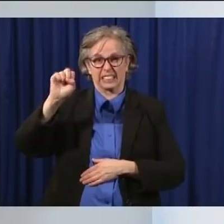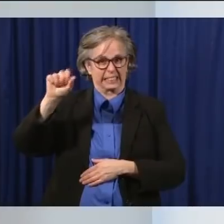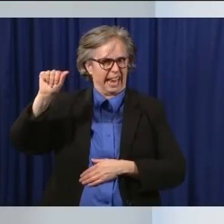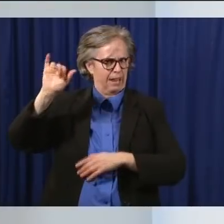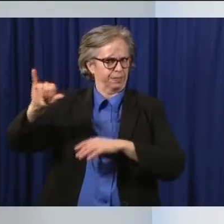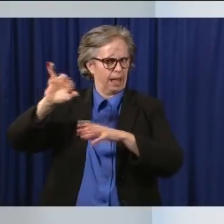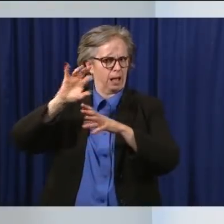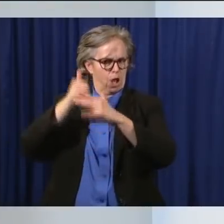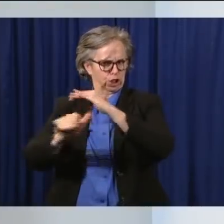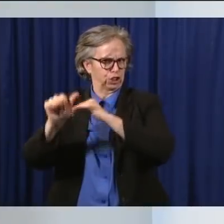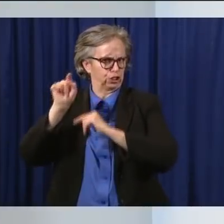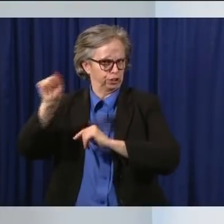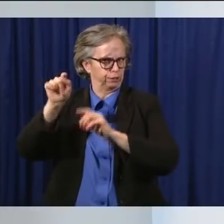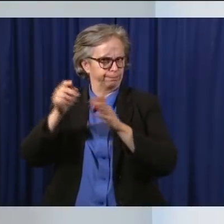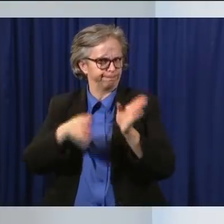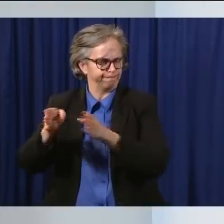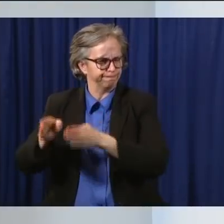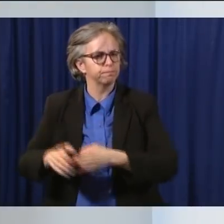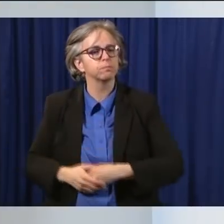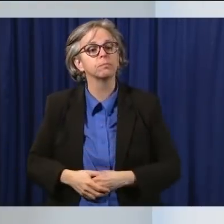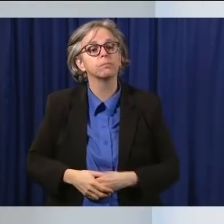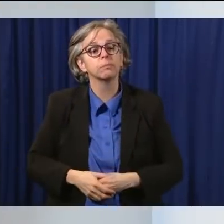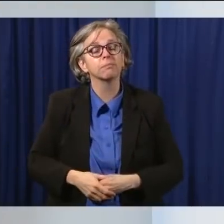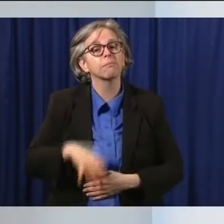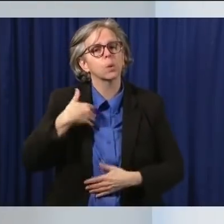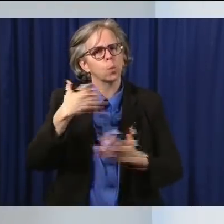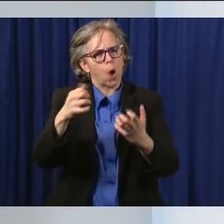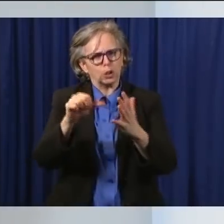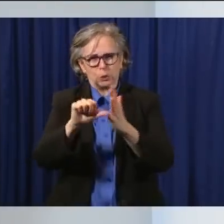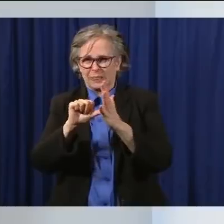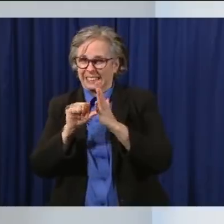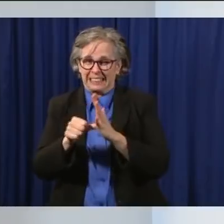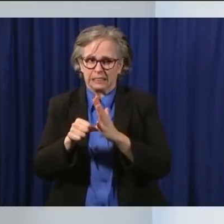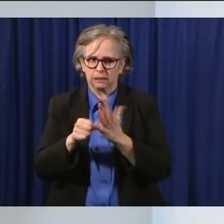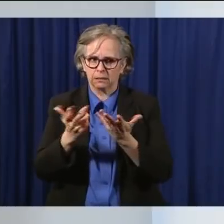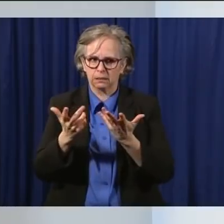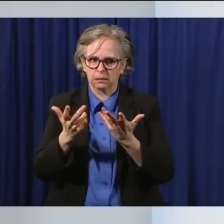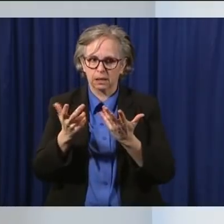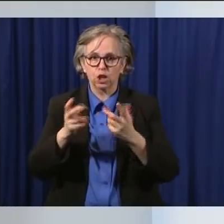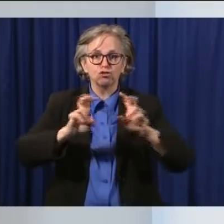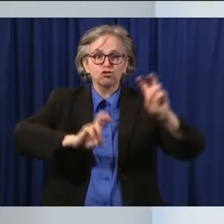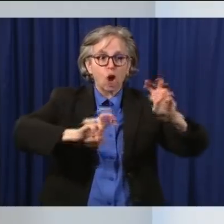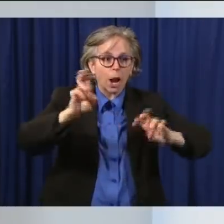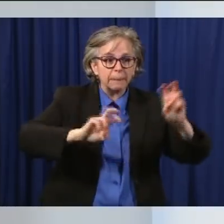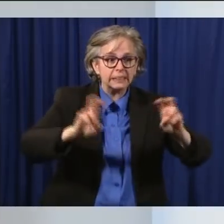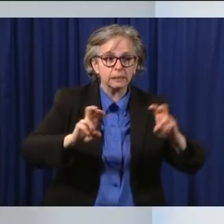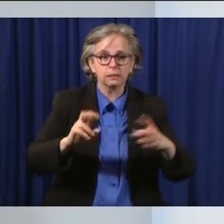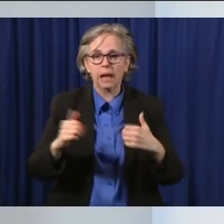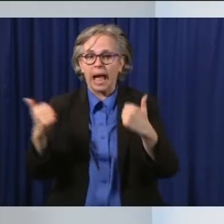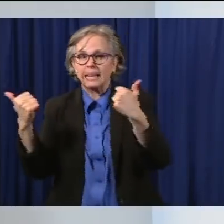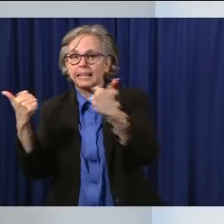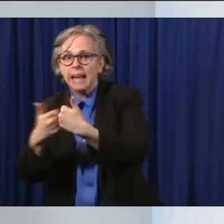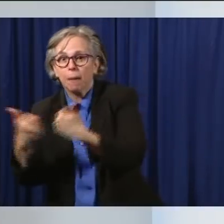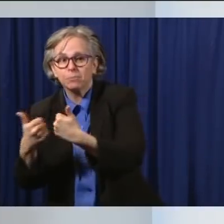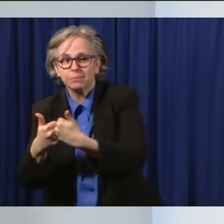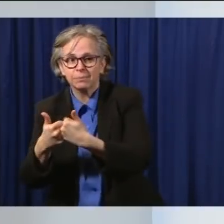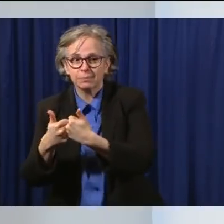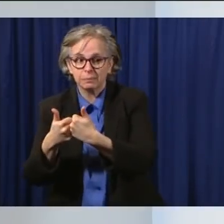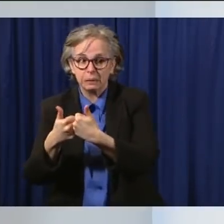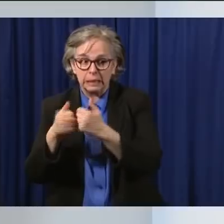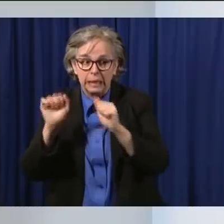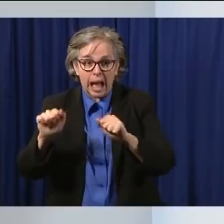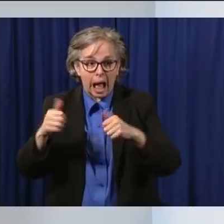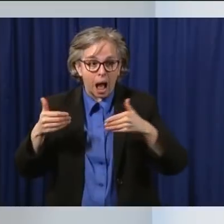mean that tournaments, scrimmages, games, and competitions can be conducted in these